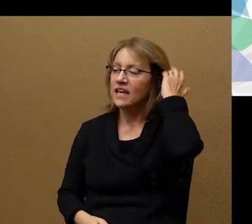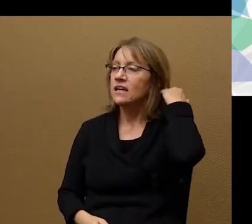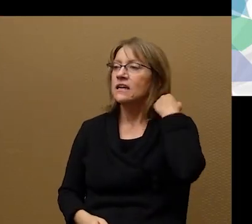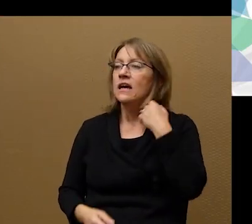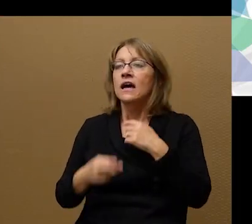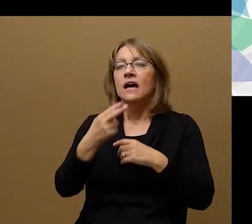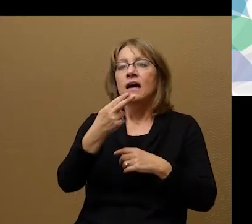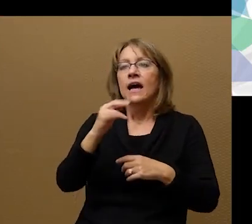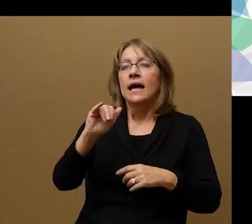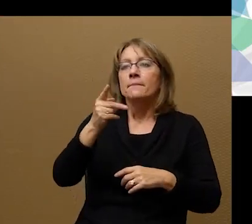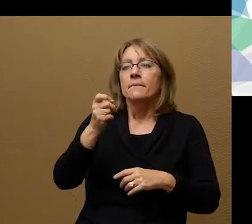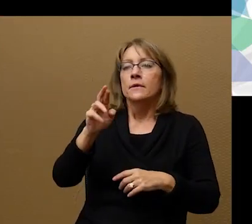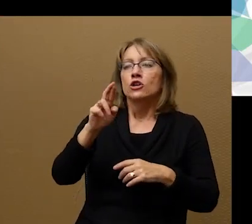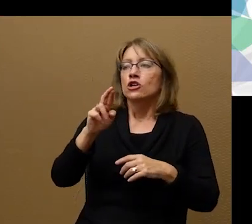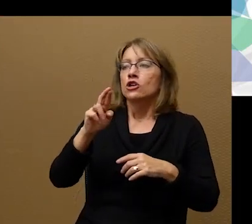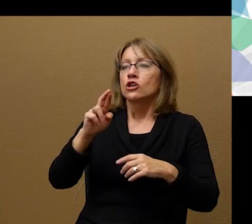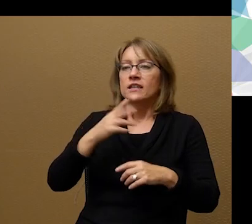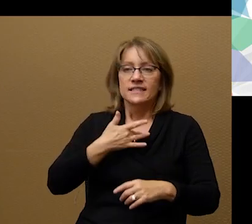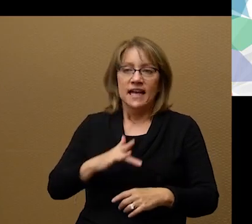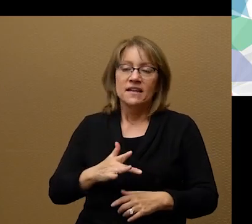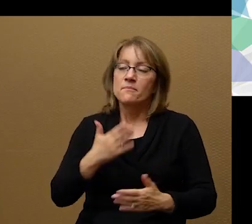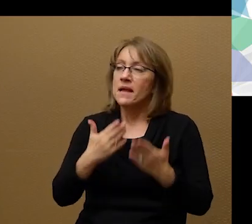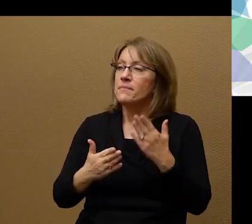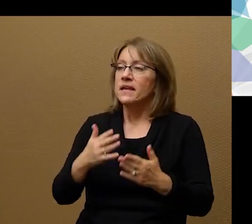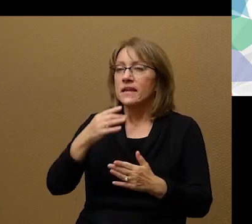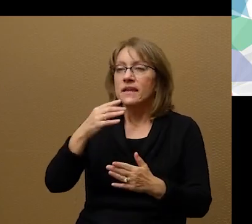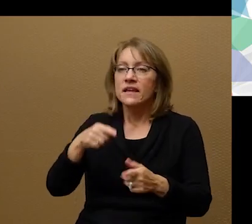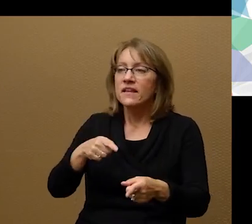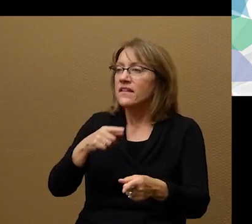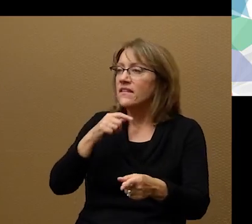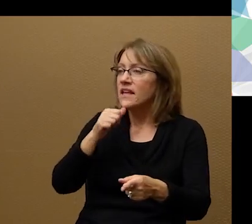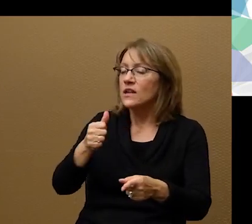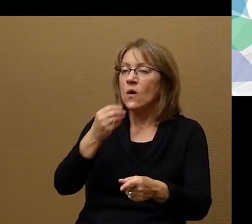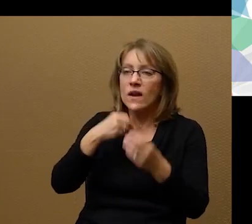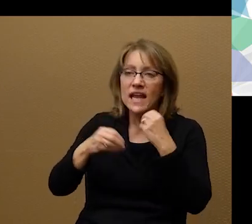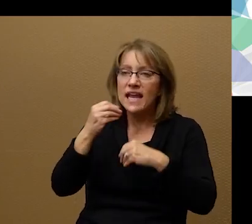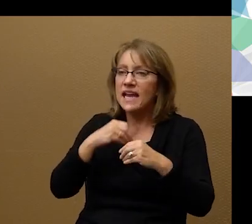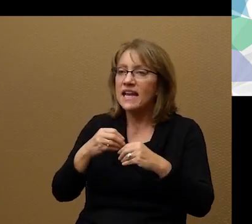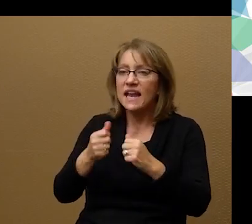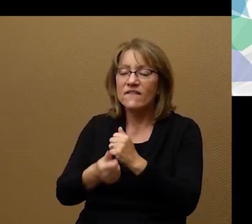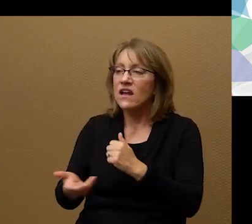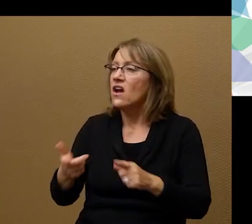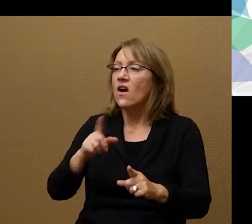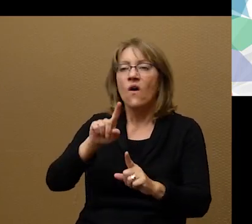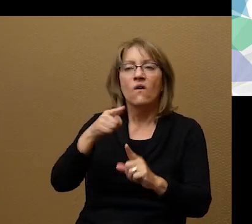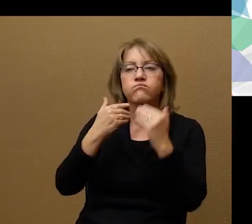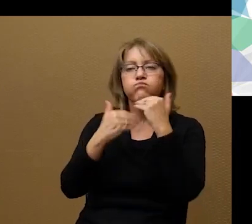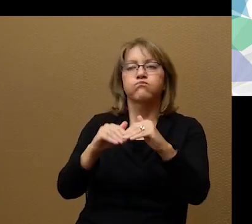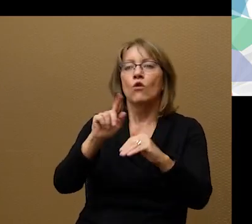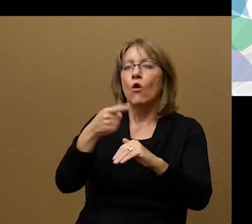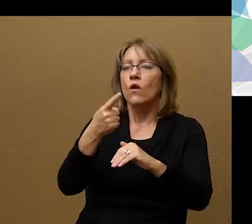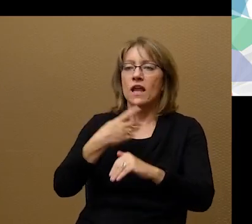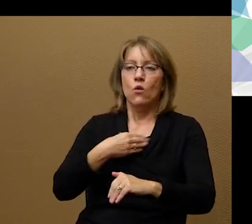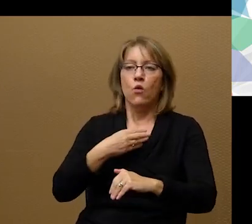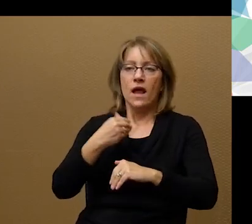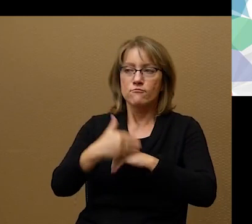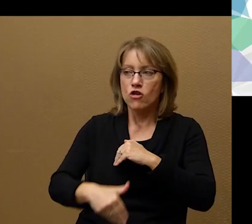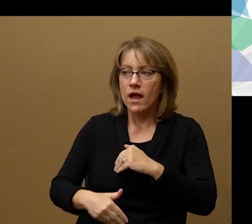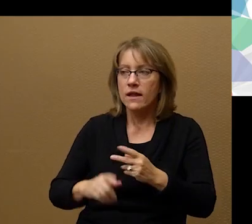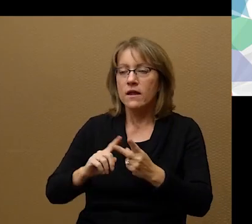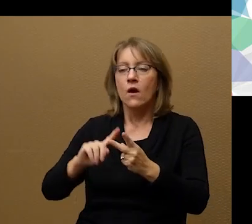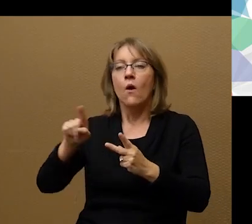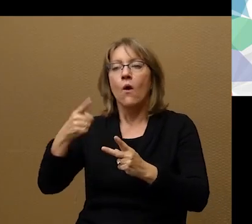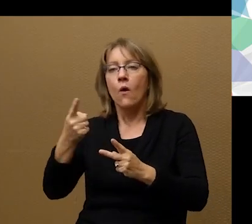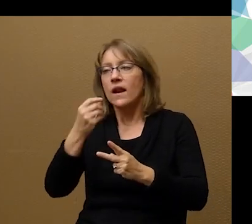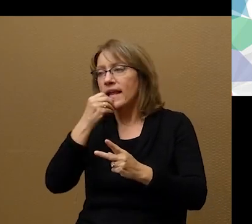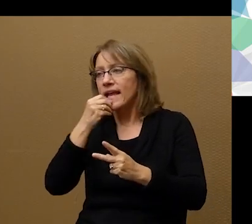Hypersensitive, they might be your poor eaters. They might be the kids who only eat white bread. They might be the kids who only eat goldfish because